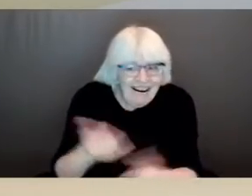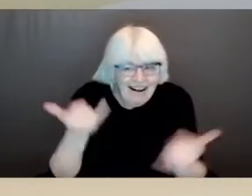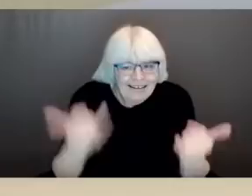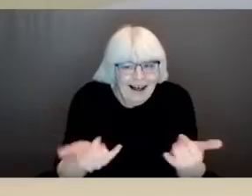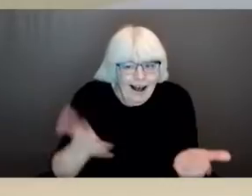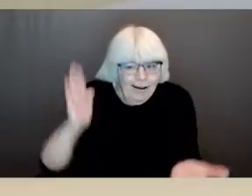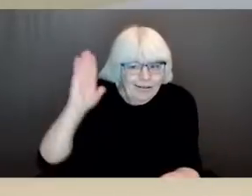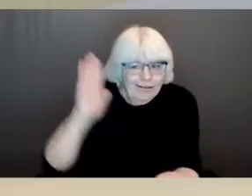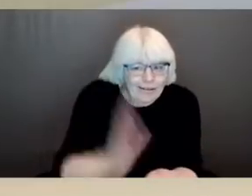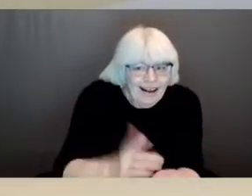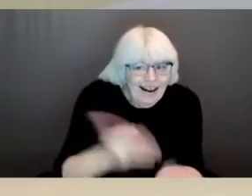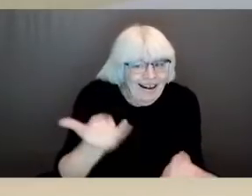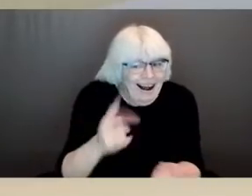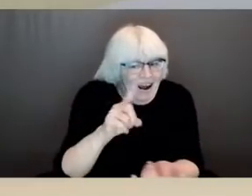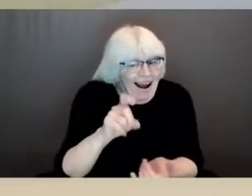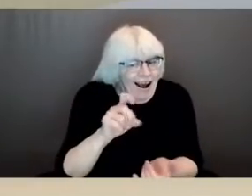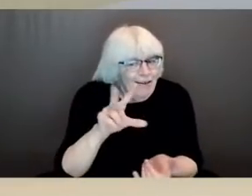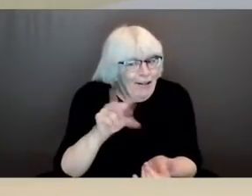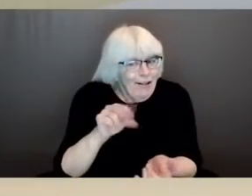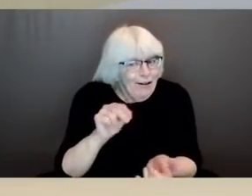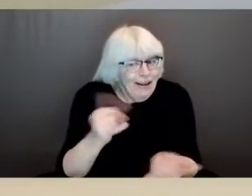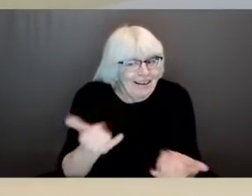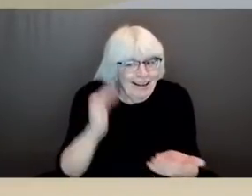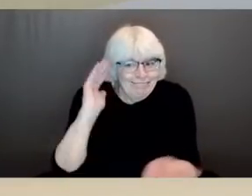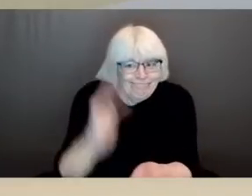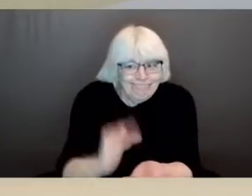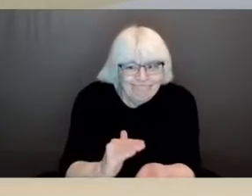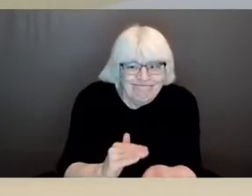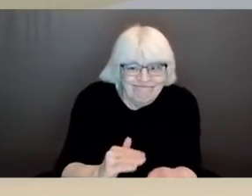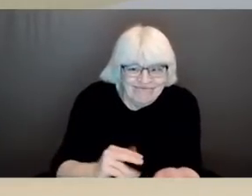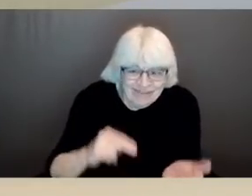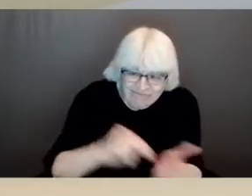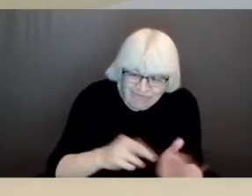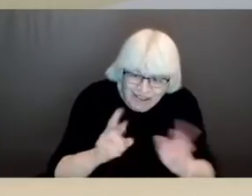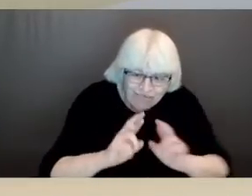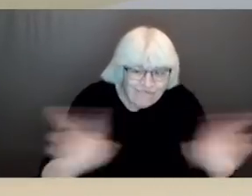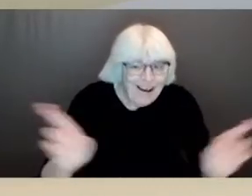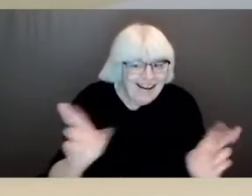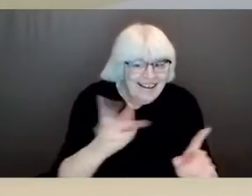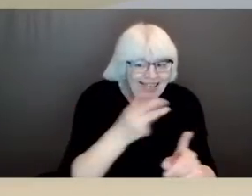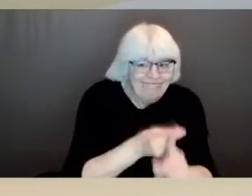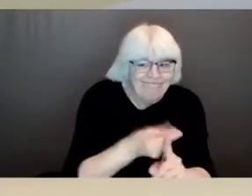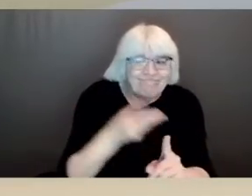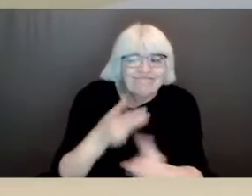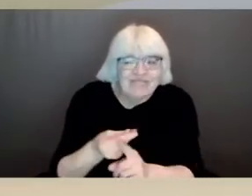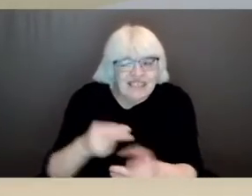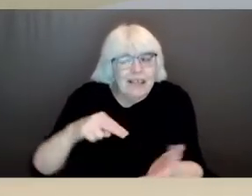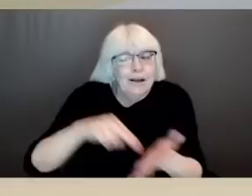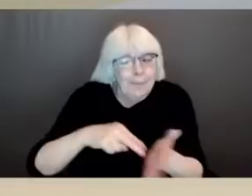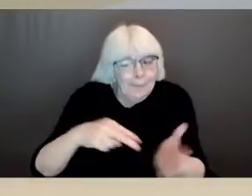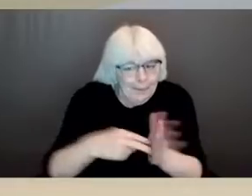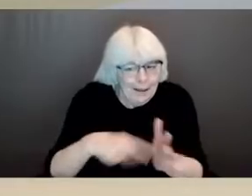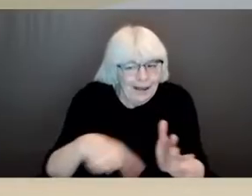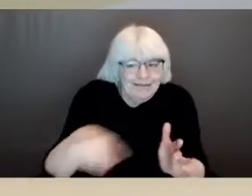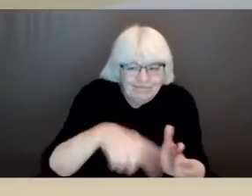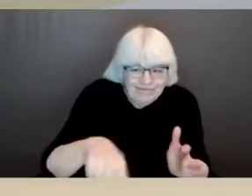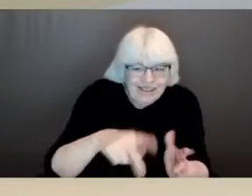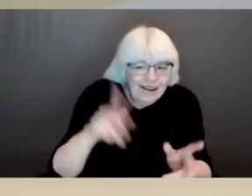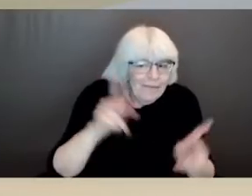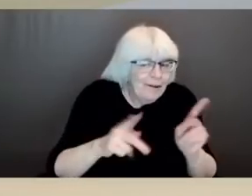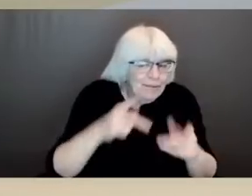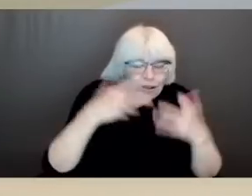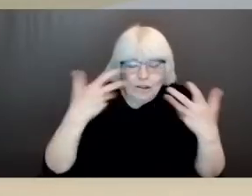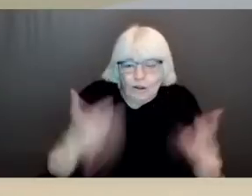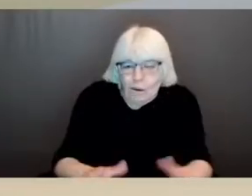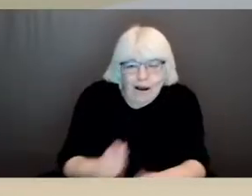who need to be fully vaccinated. So that means some of those individuals now don't require testing because they are